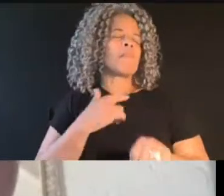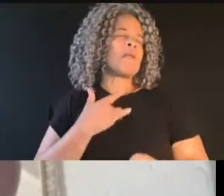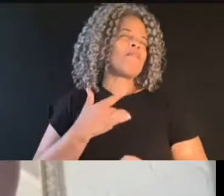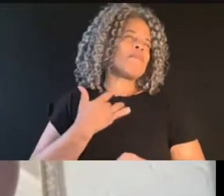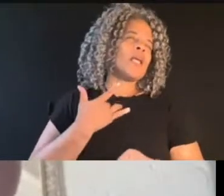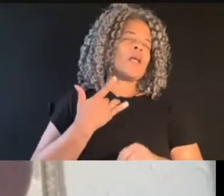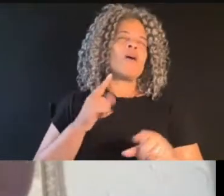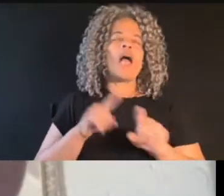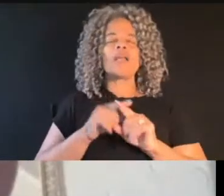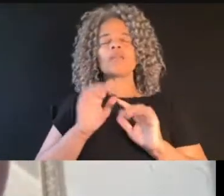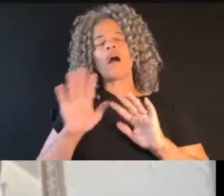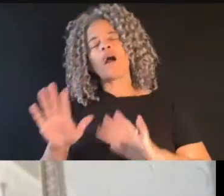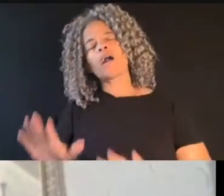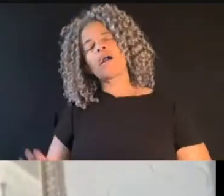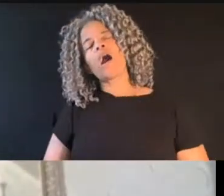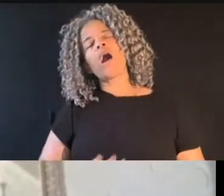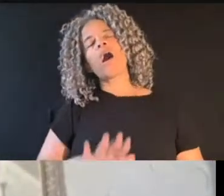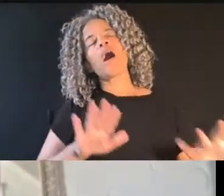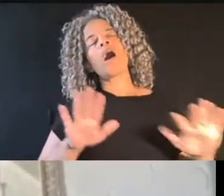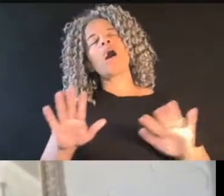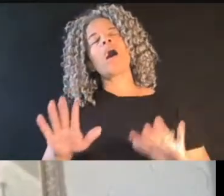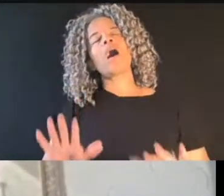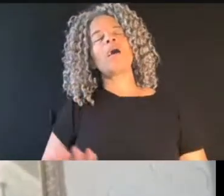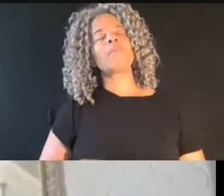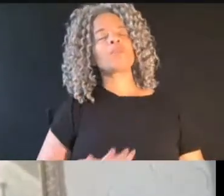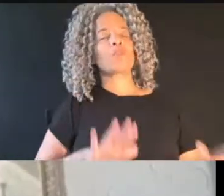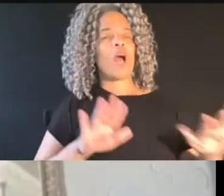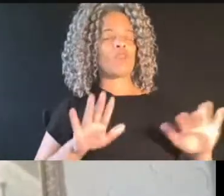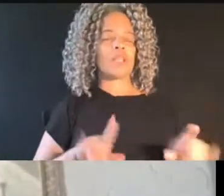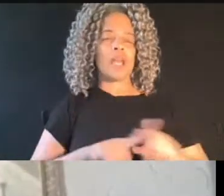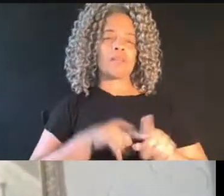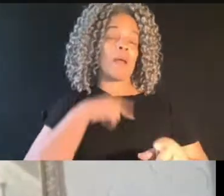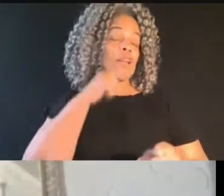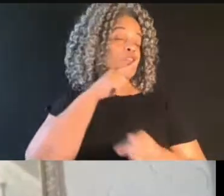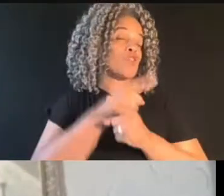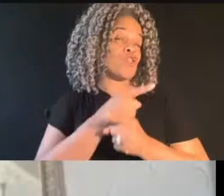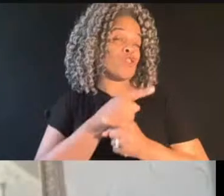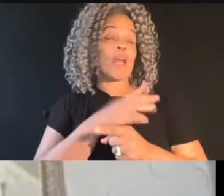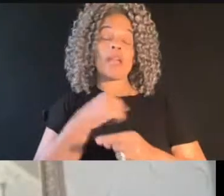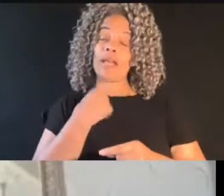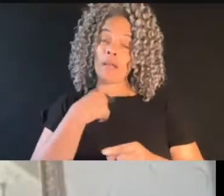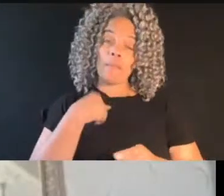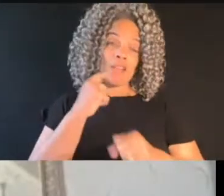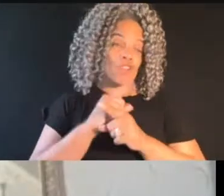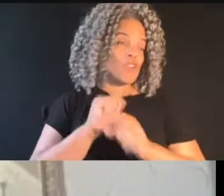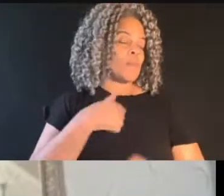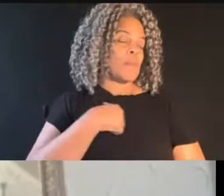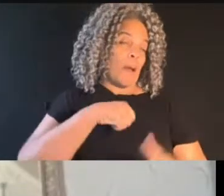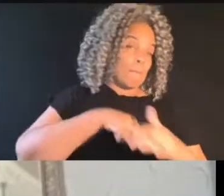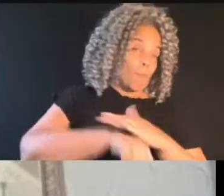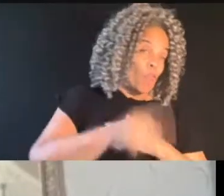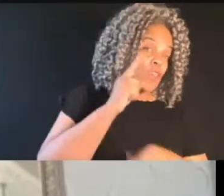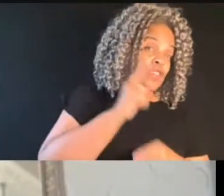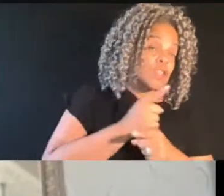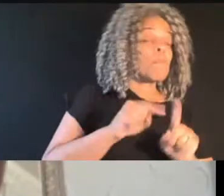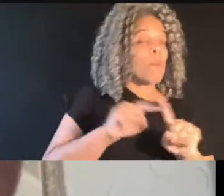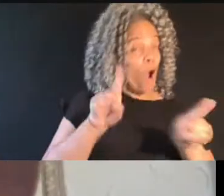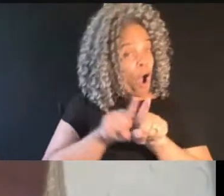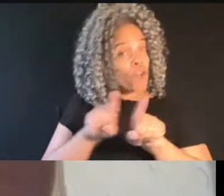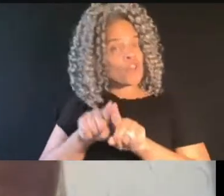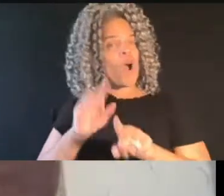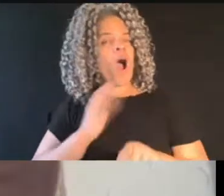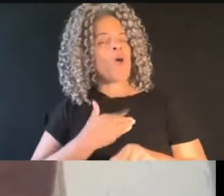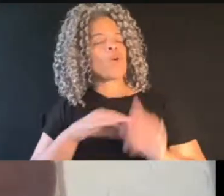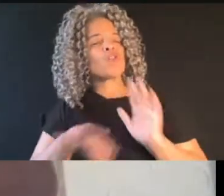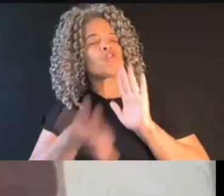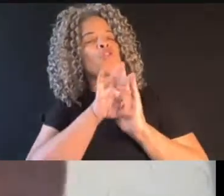as calm and grounded as my sisters. And when I say my sisters, that could be my birth sisters, but it can also be our chosen